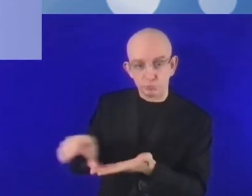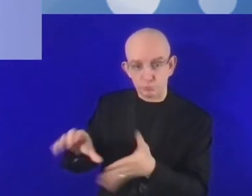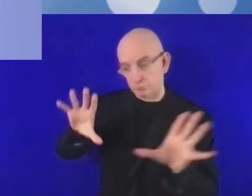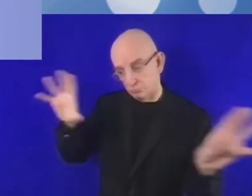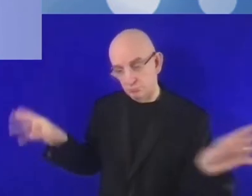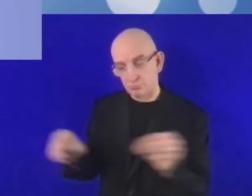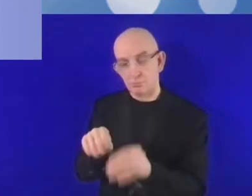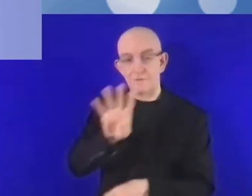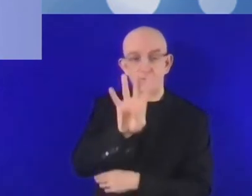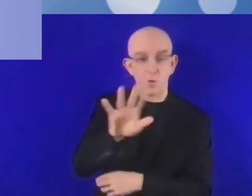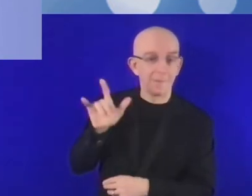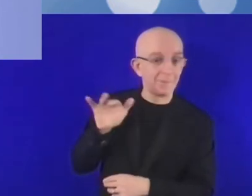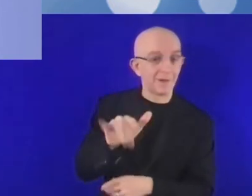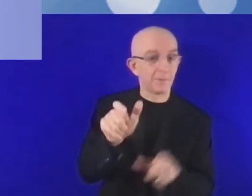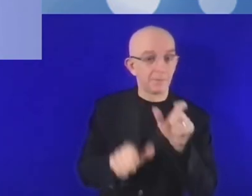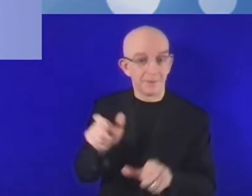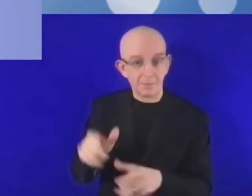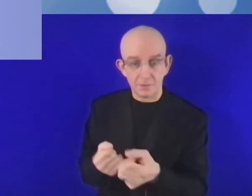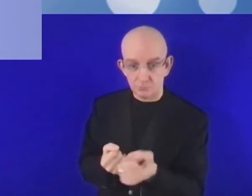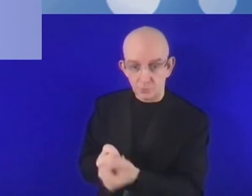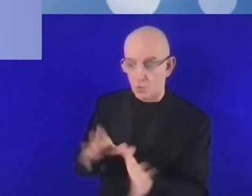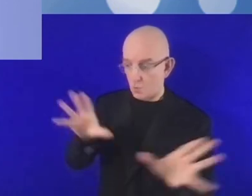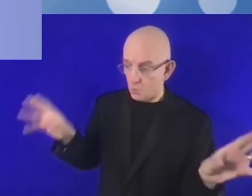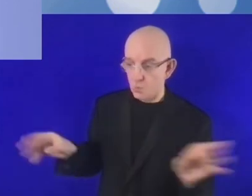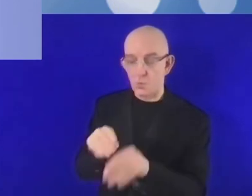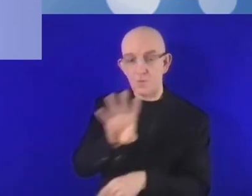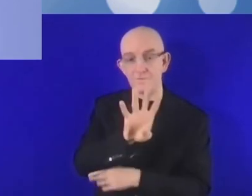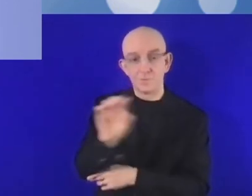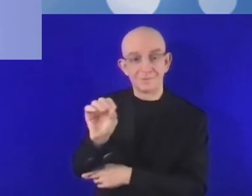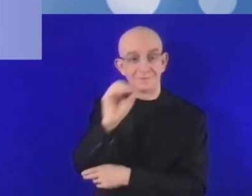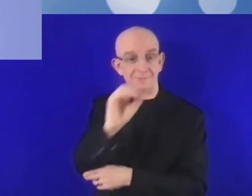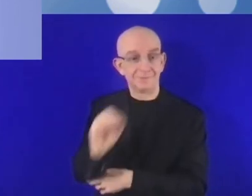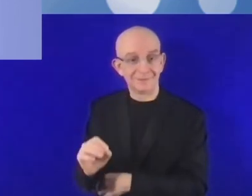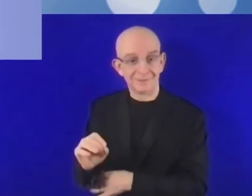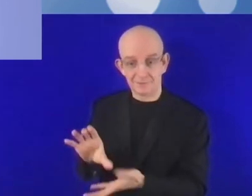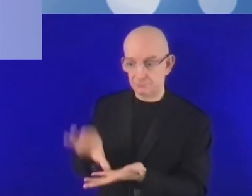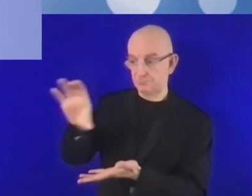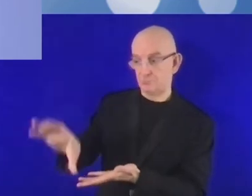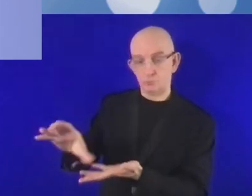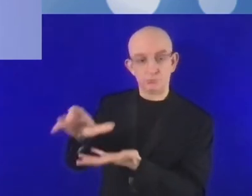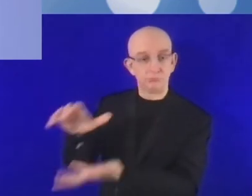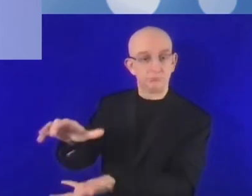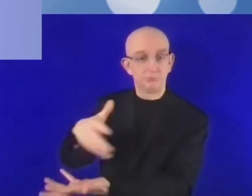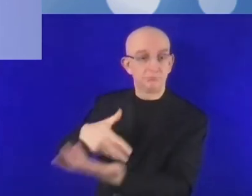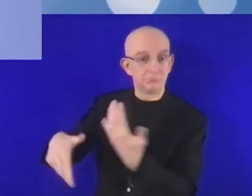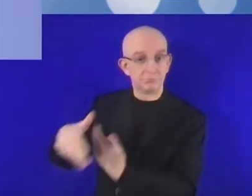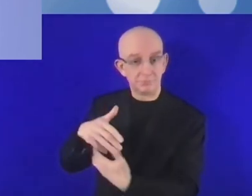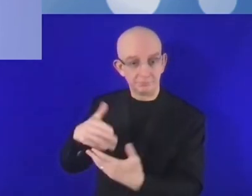terms uh it represented almost 31 billion euros annually